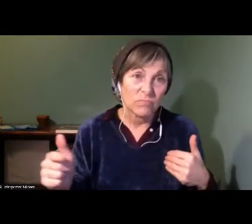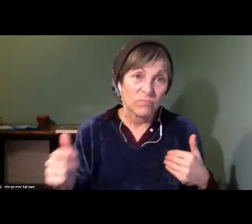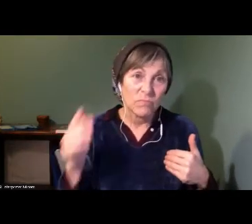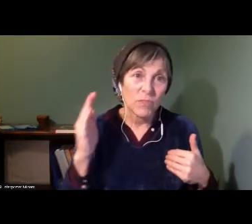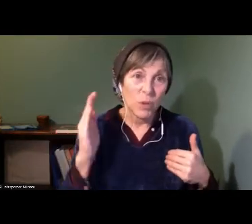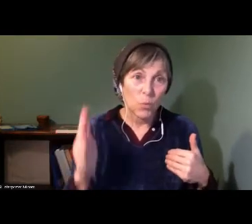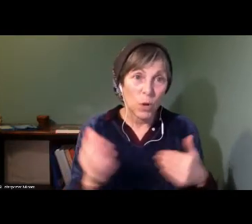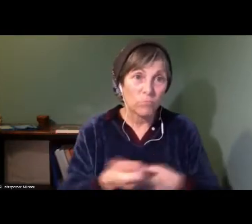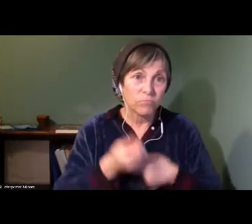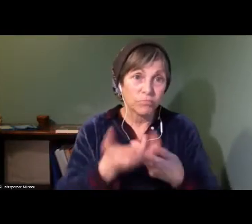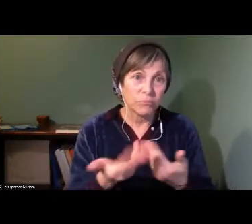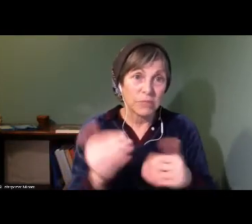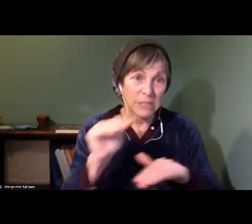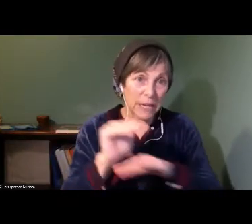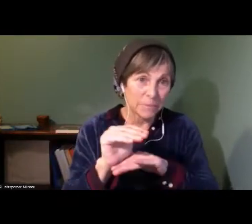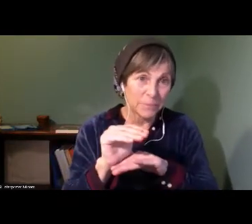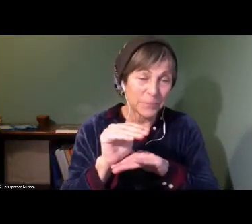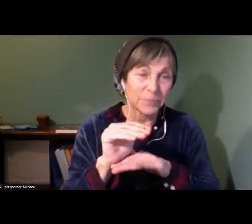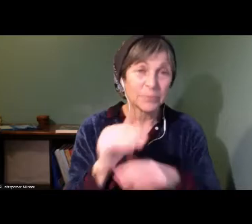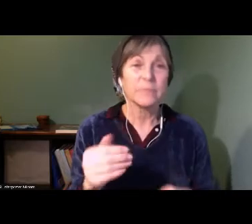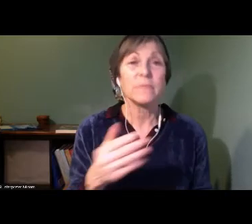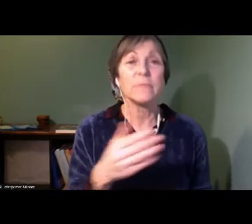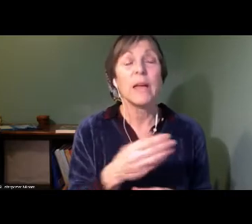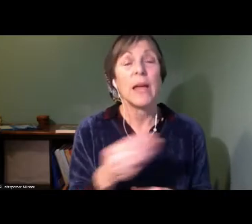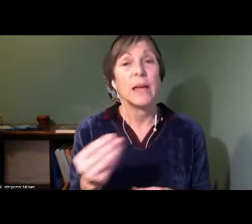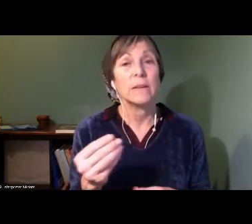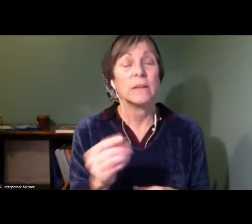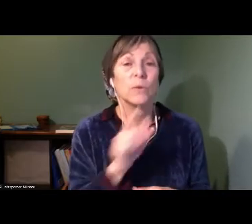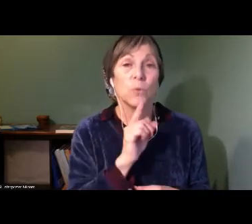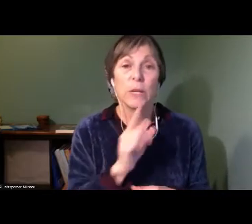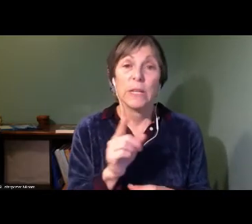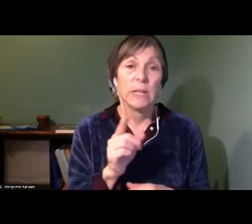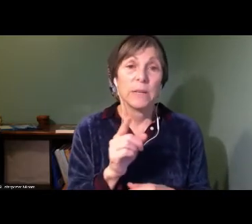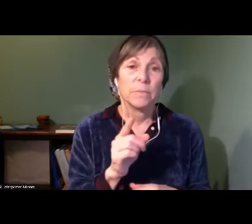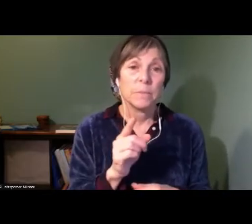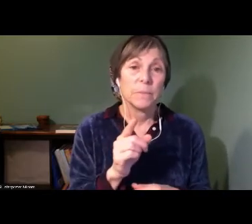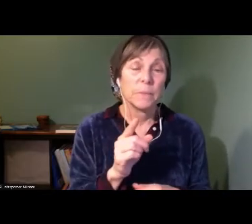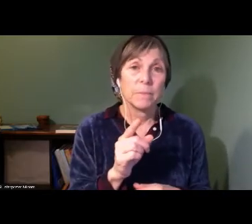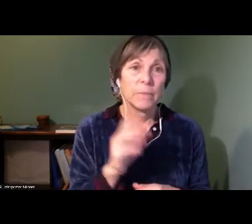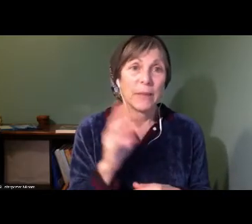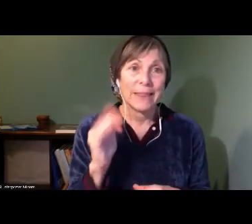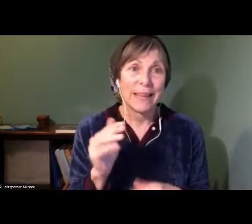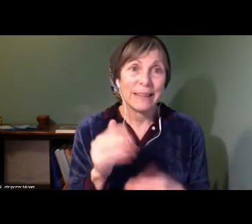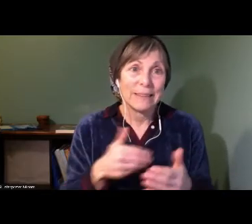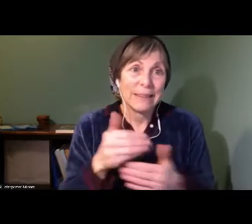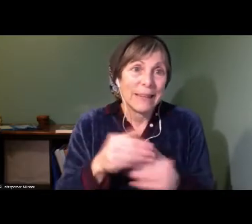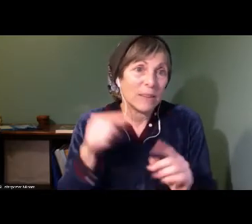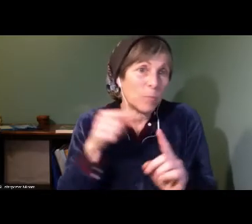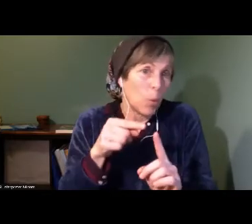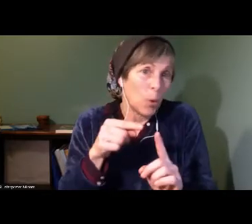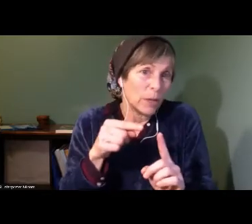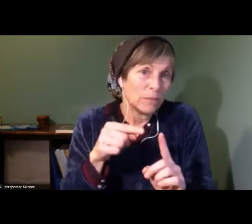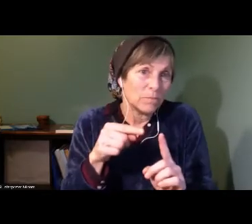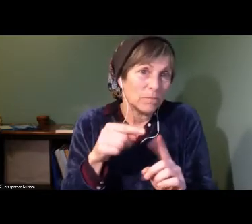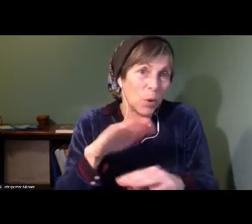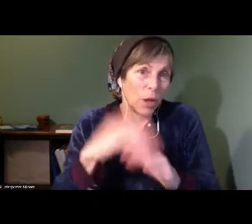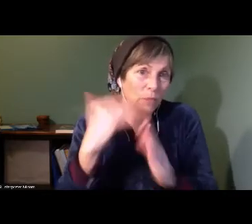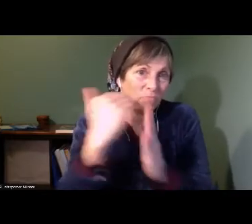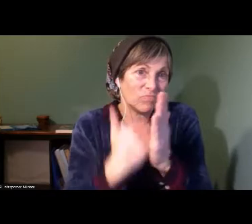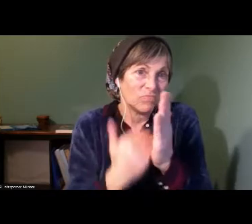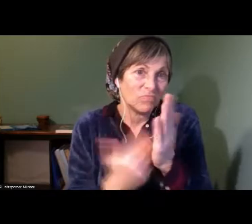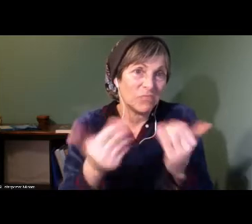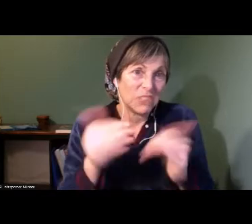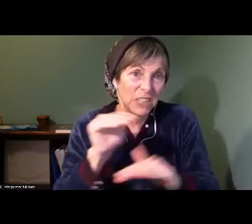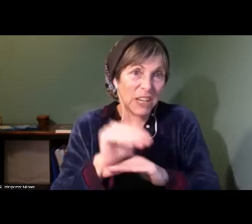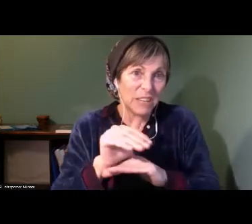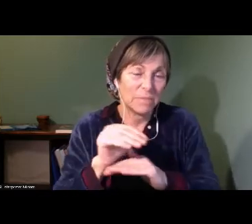made and and that is really the uh the next point on the agenda um